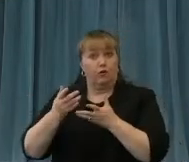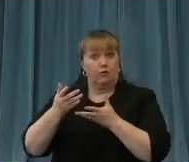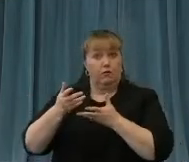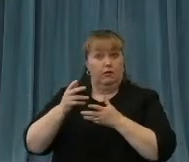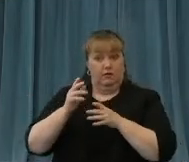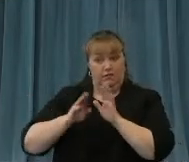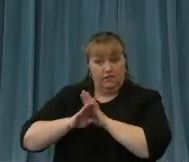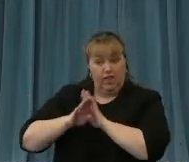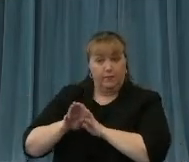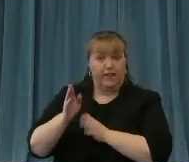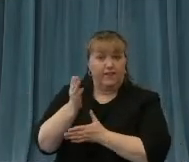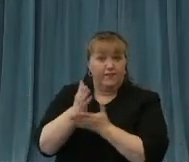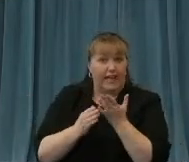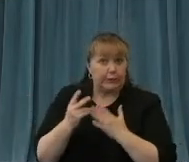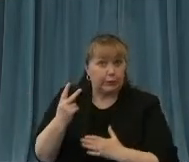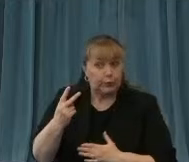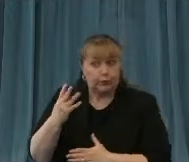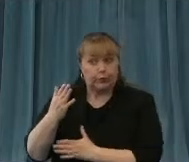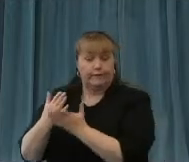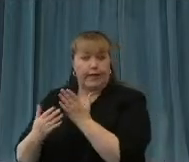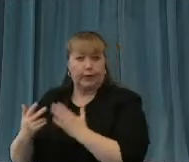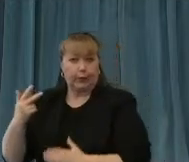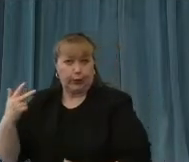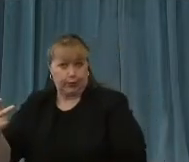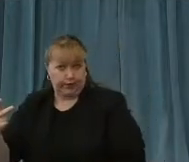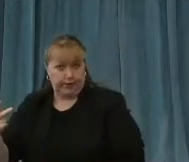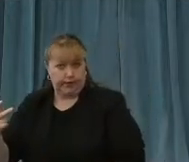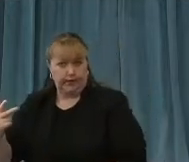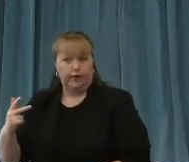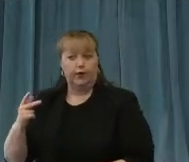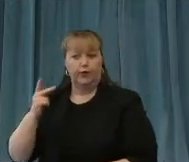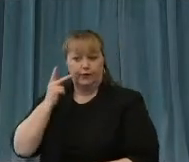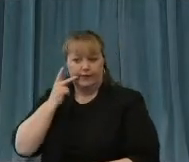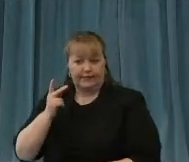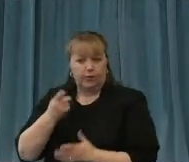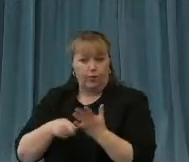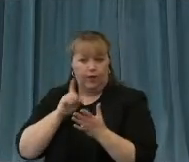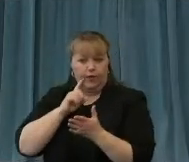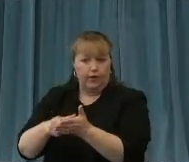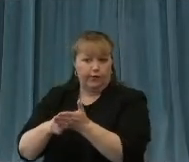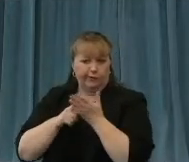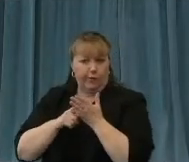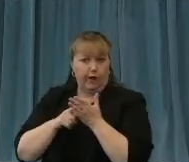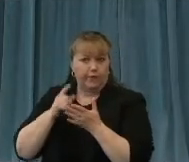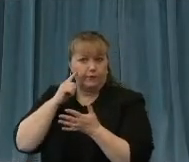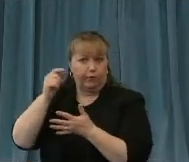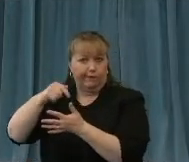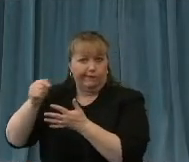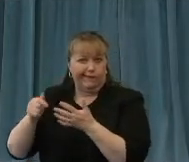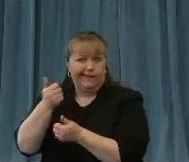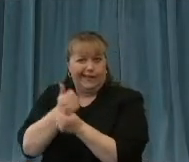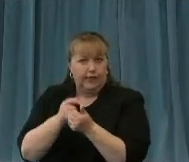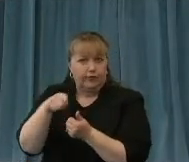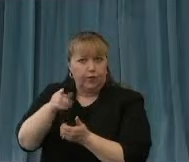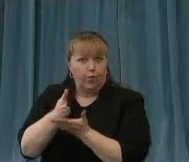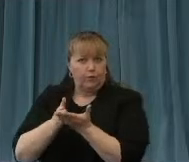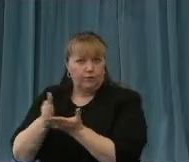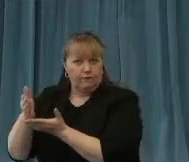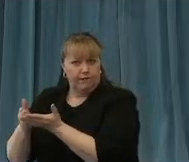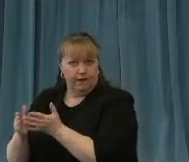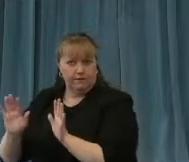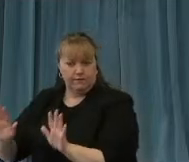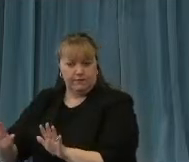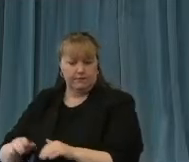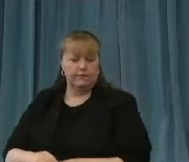criteria as set out by the federal government to see how that criteria fits with our national Nevada-specific plan. As